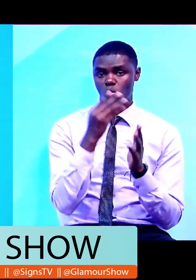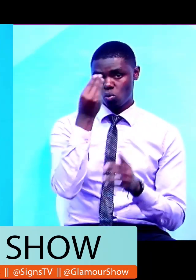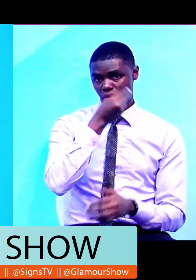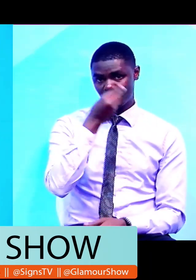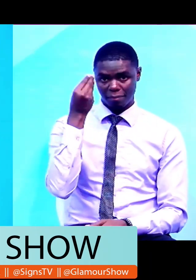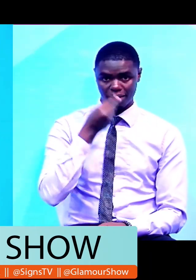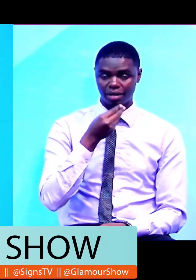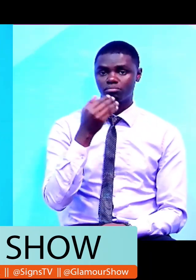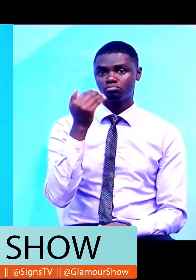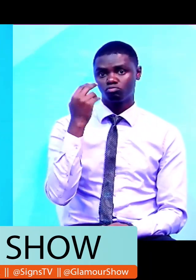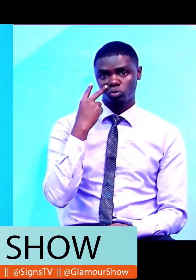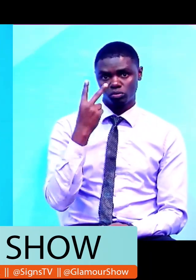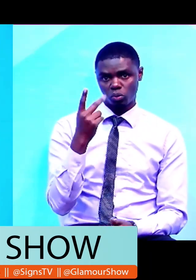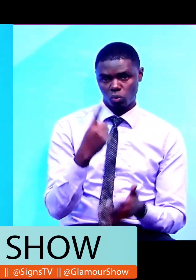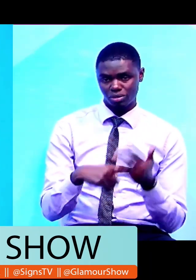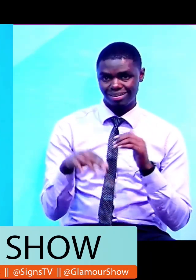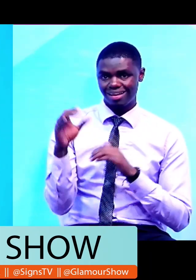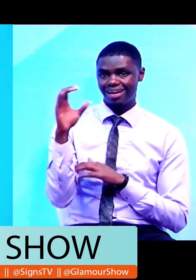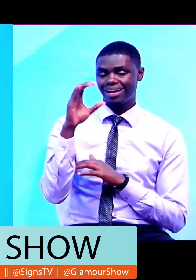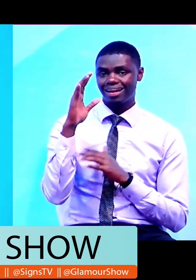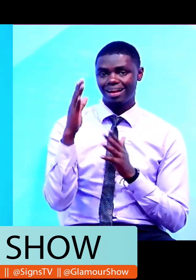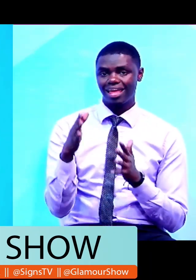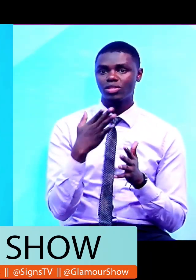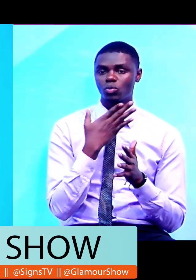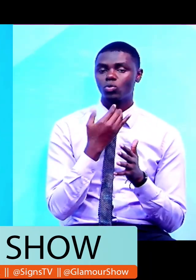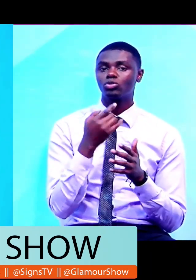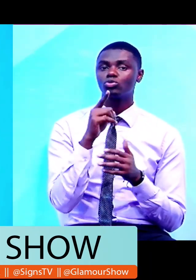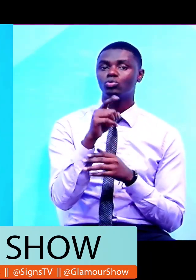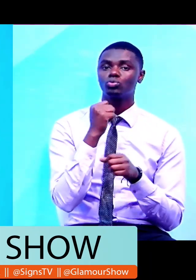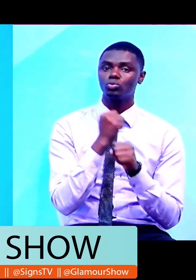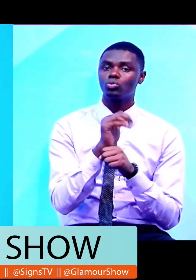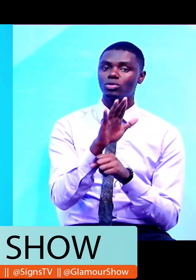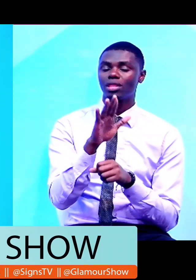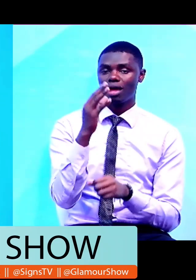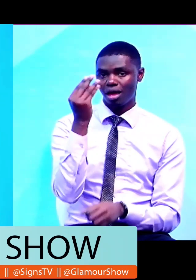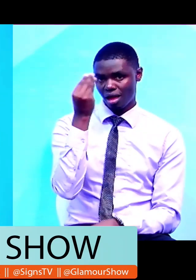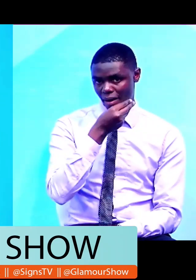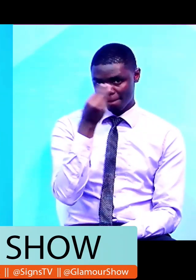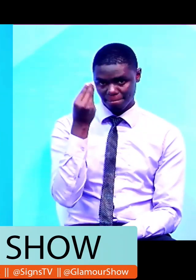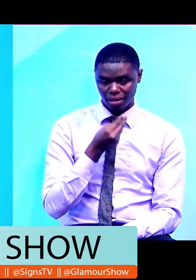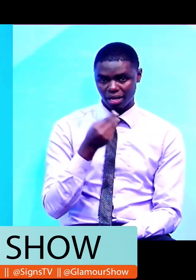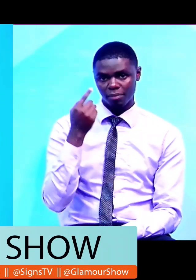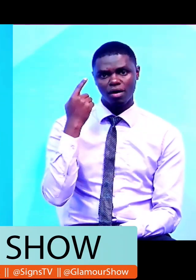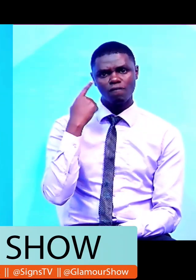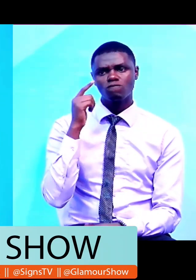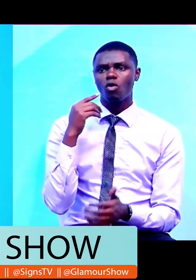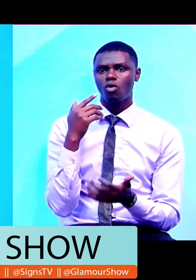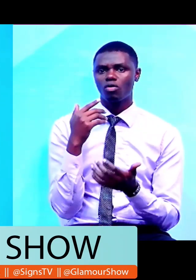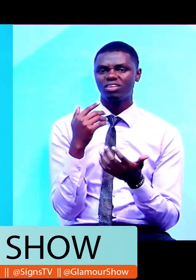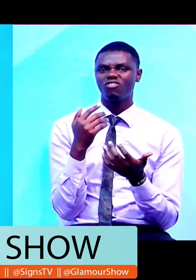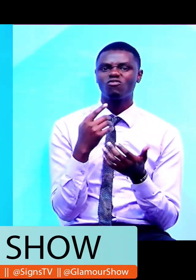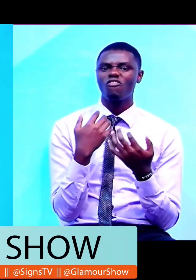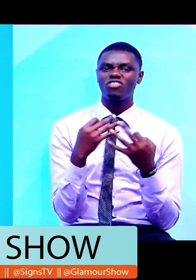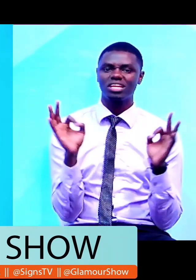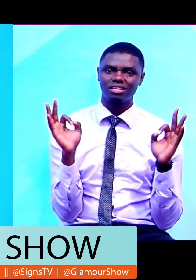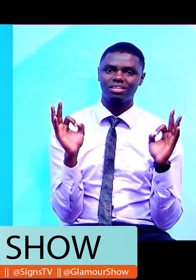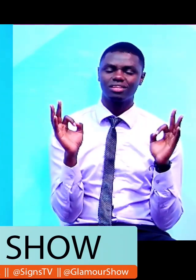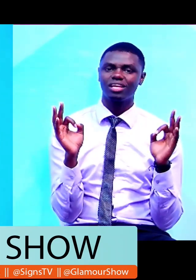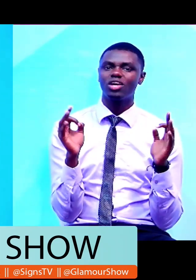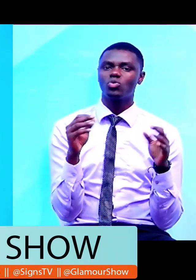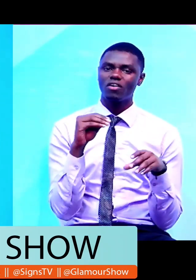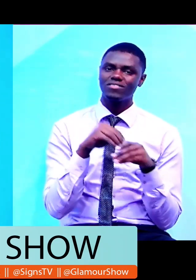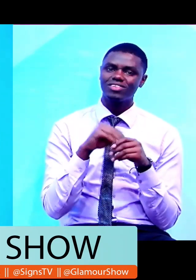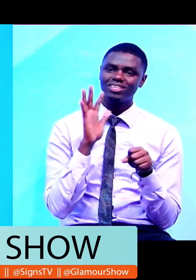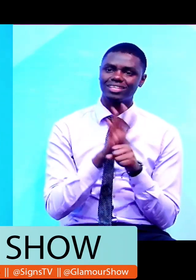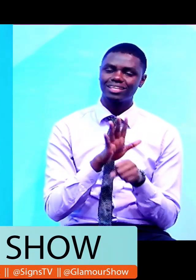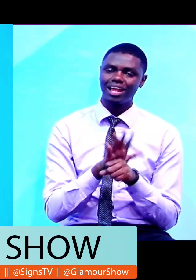find that there are clients who want you to do their makeup for almost nothing. You find you have invested a